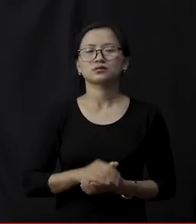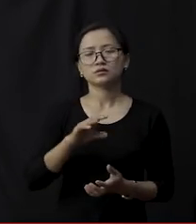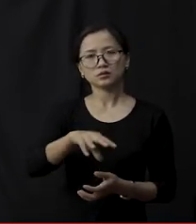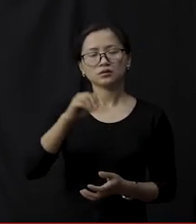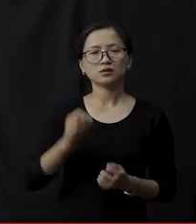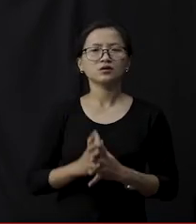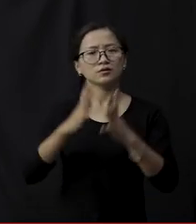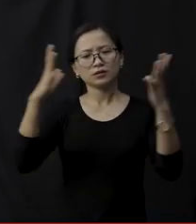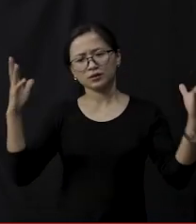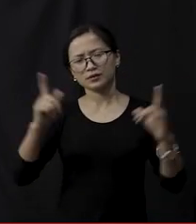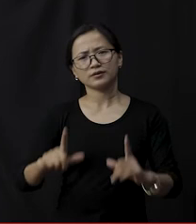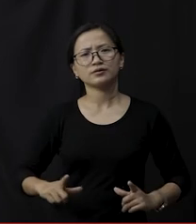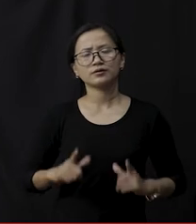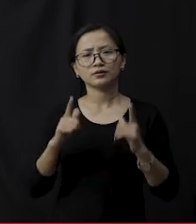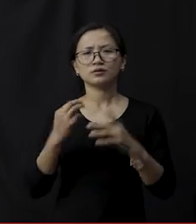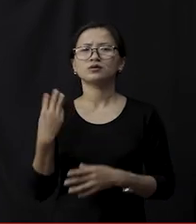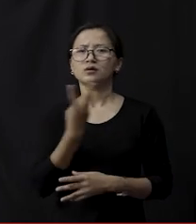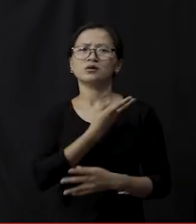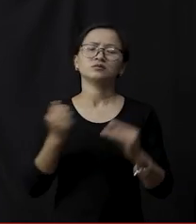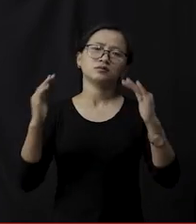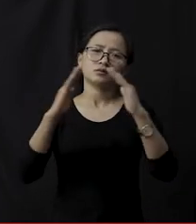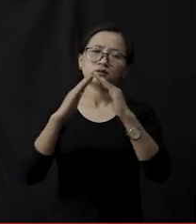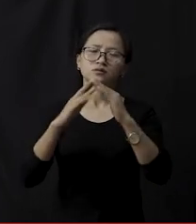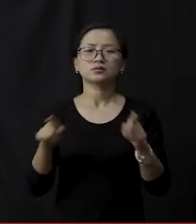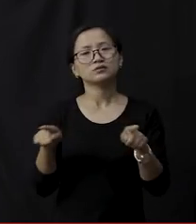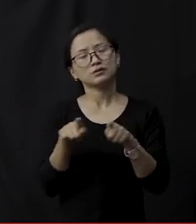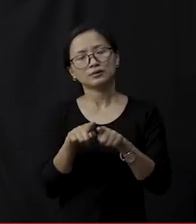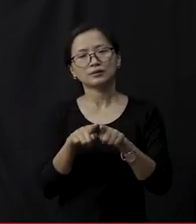take many lives, it will take our house.